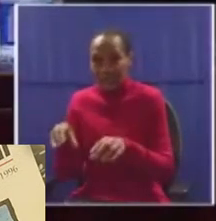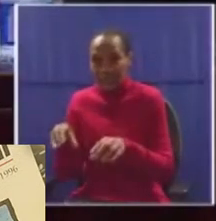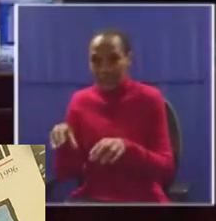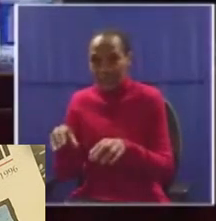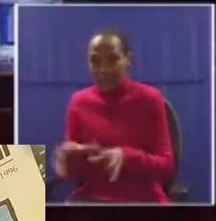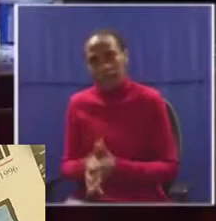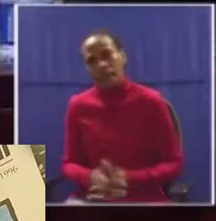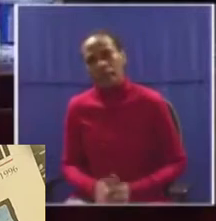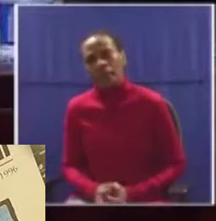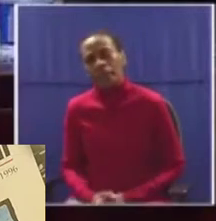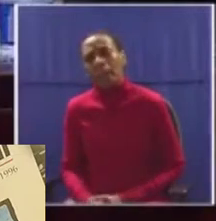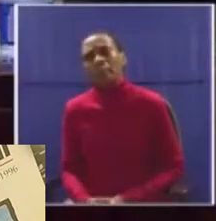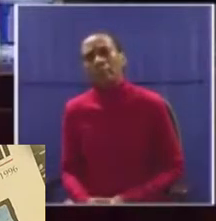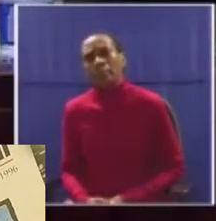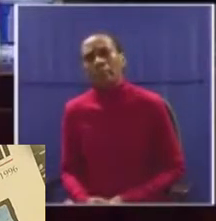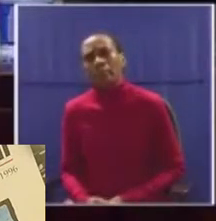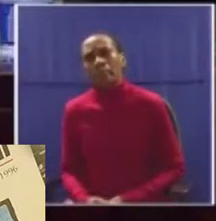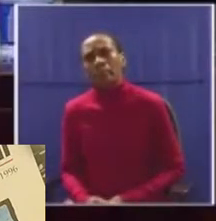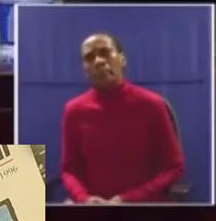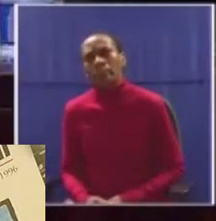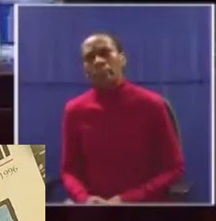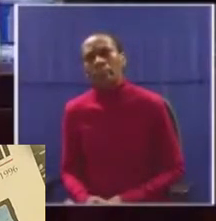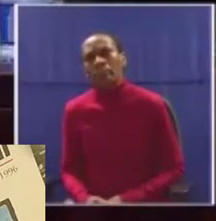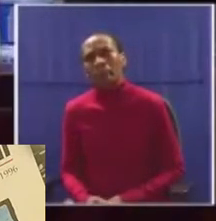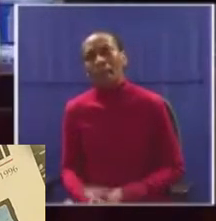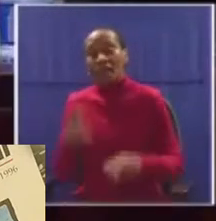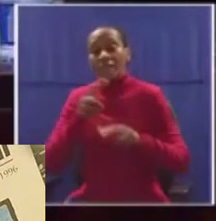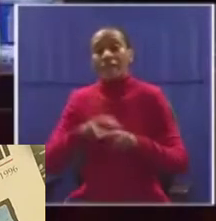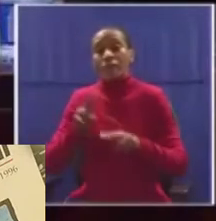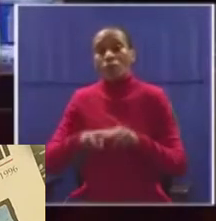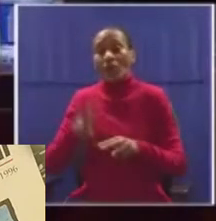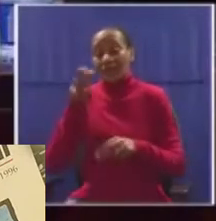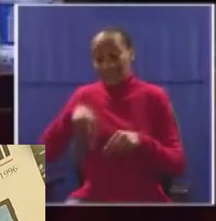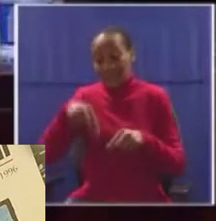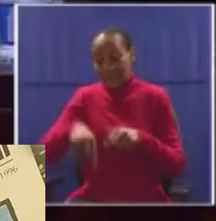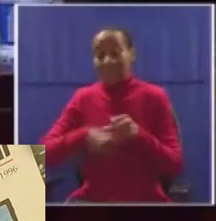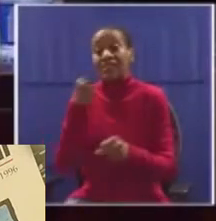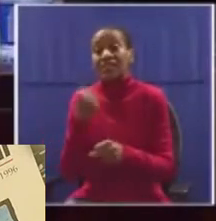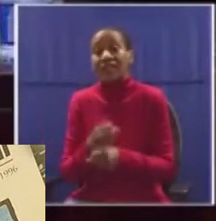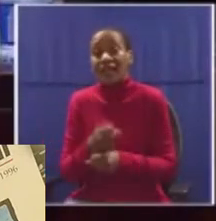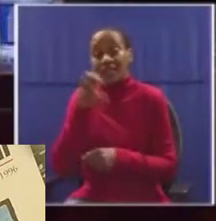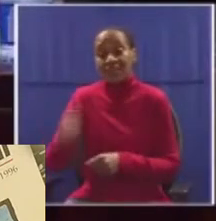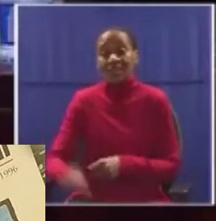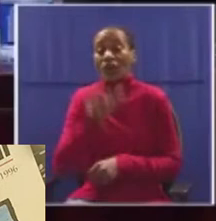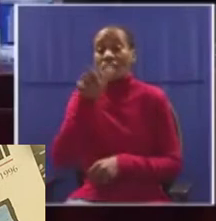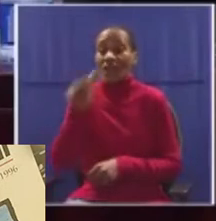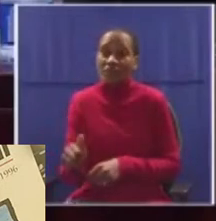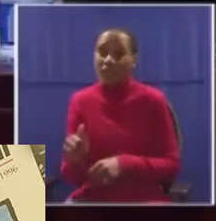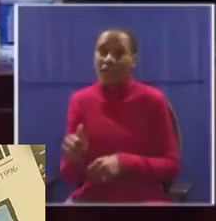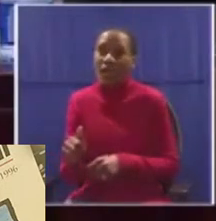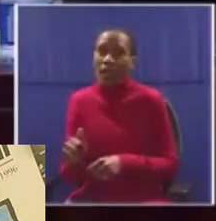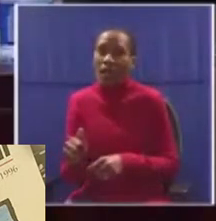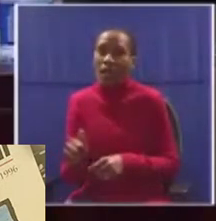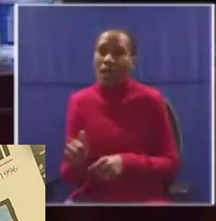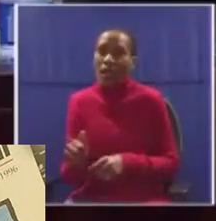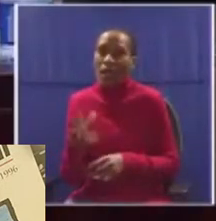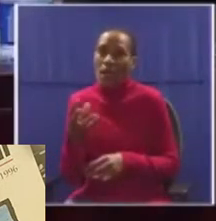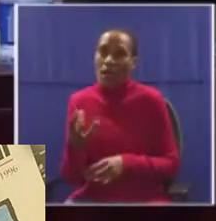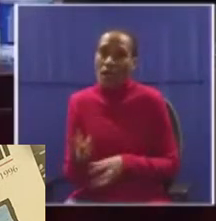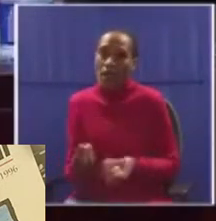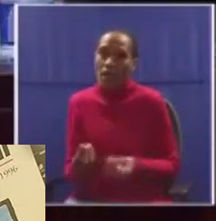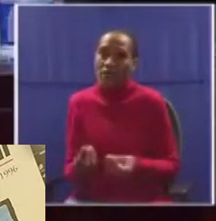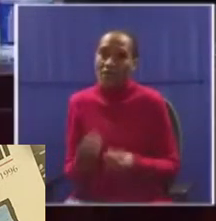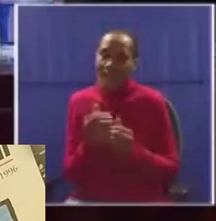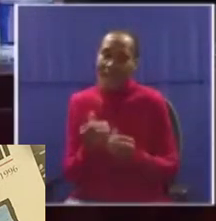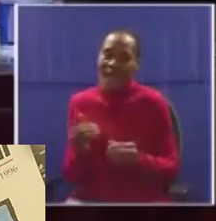terrorism-related content that in February 2023 South Africa made a high-level